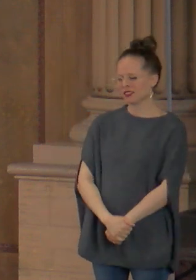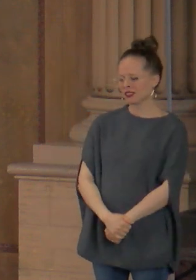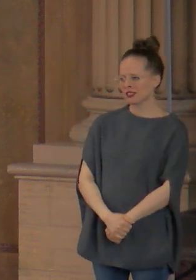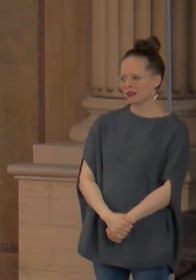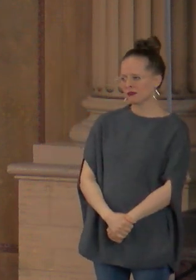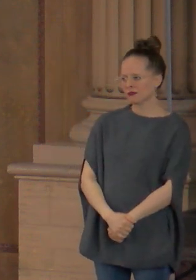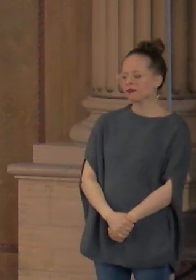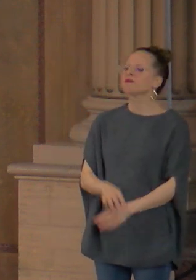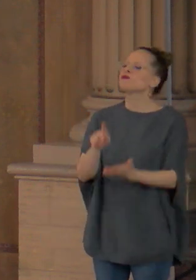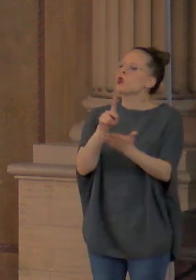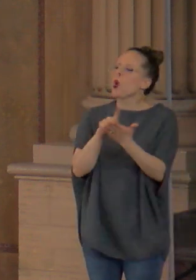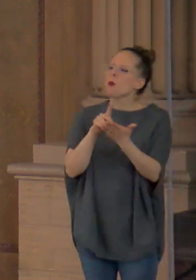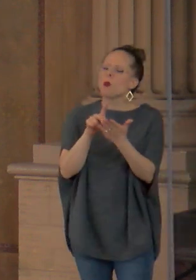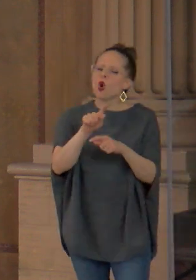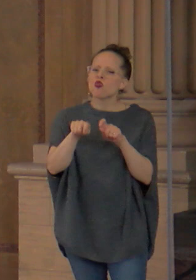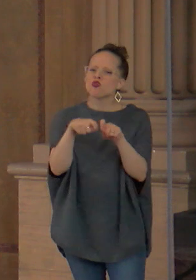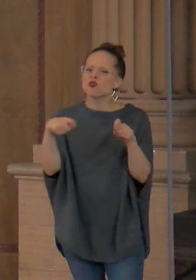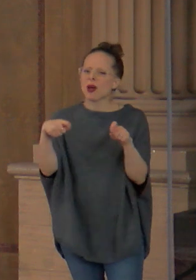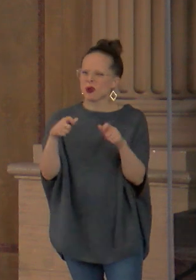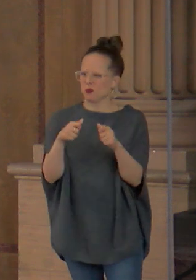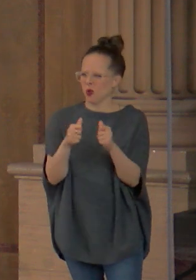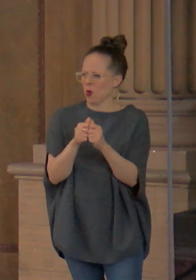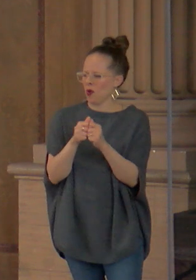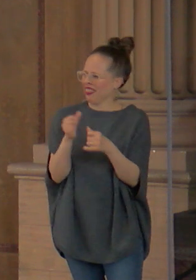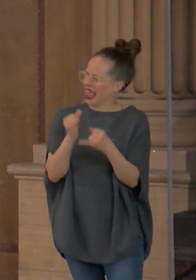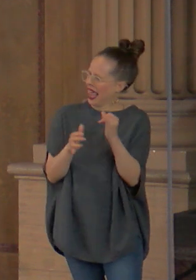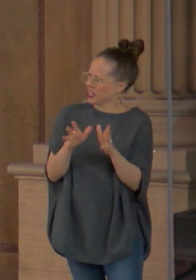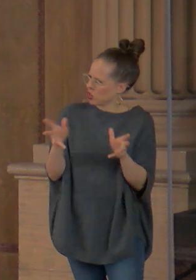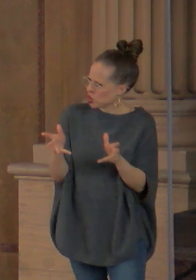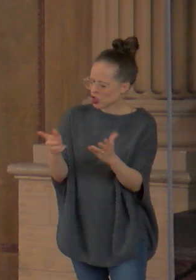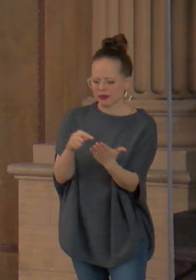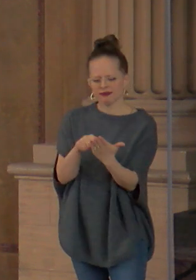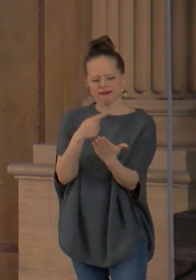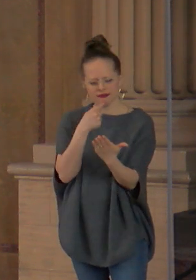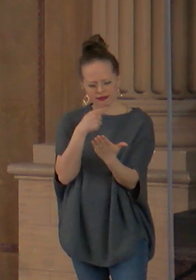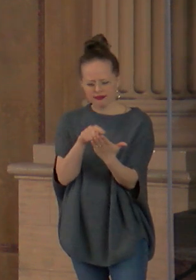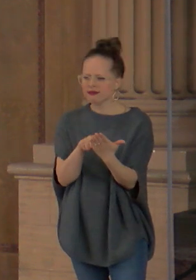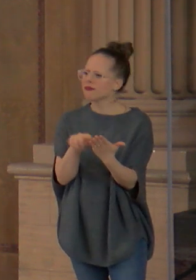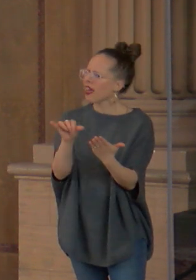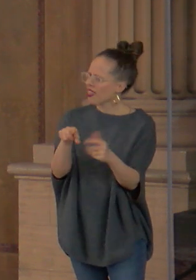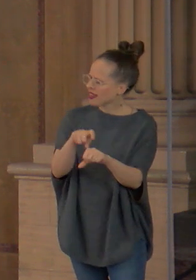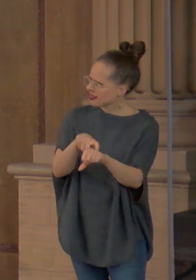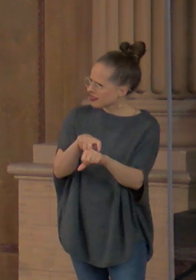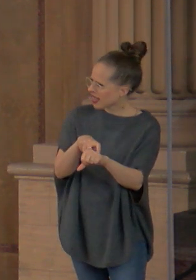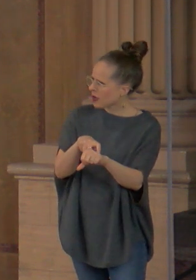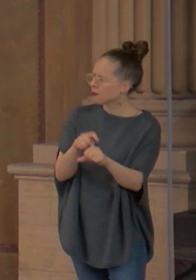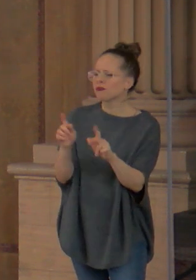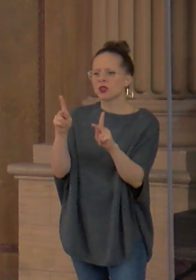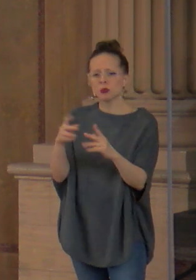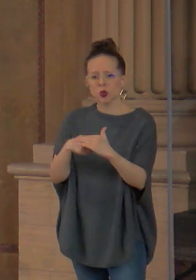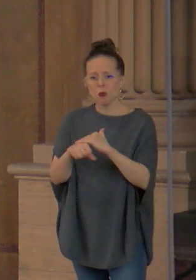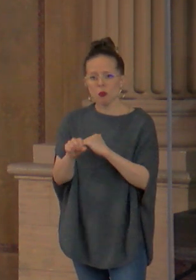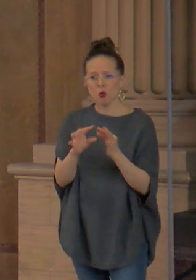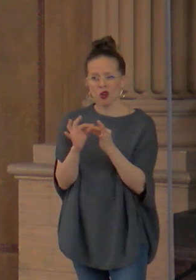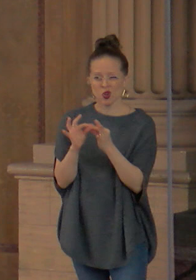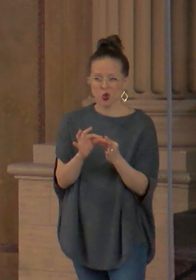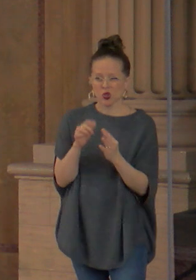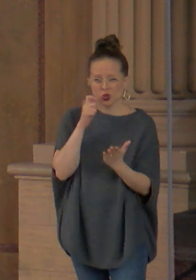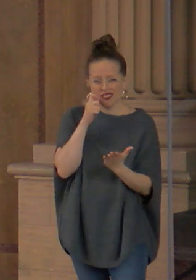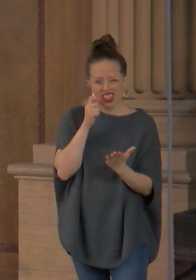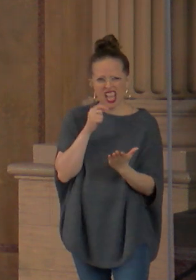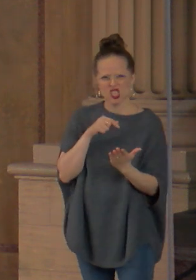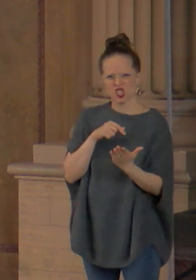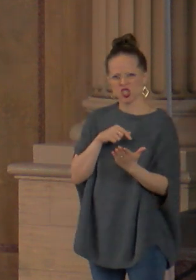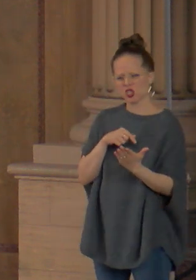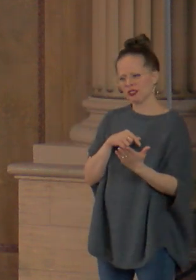So then Paul closes this section out with a final encouragement. Verse 29 he says but just at that time he who was born according to the flesh persecuted him who was born